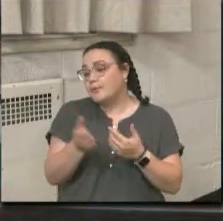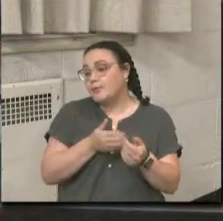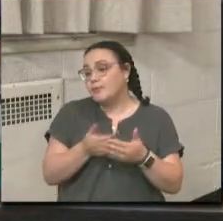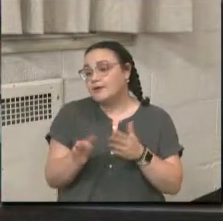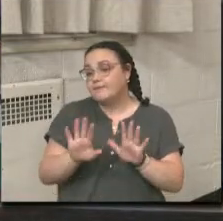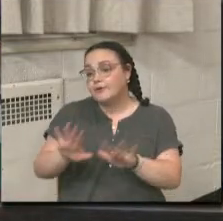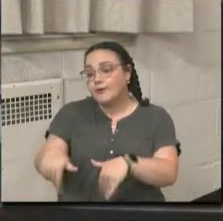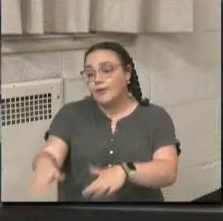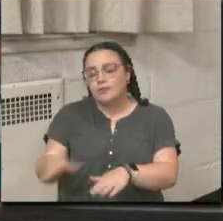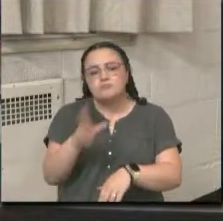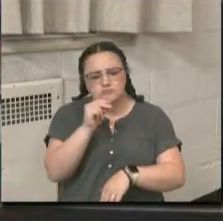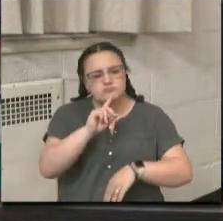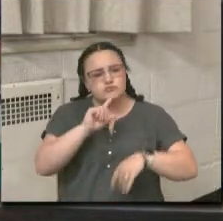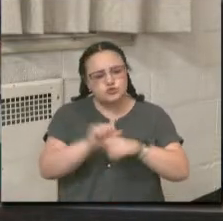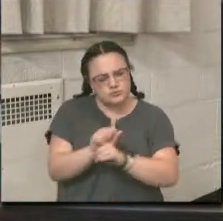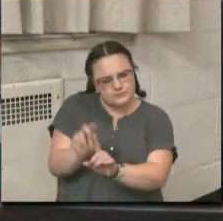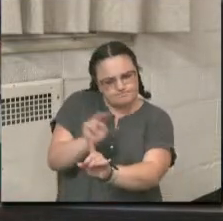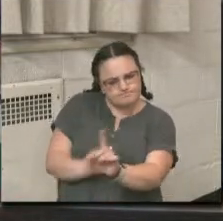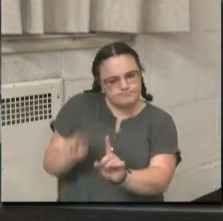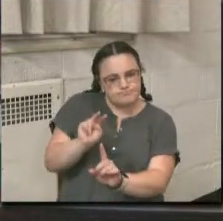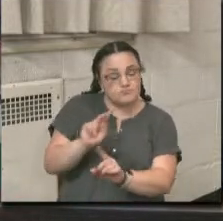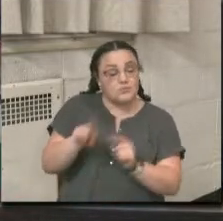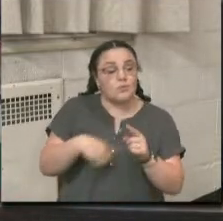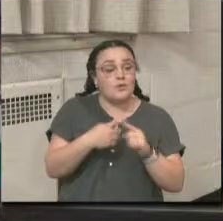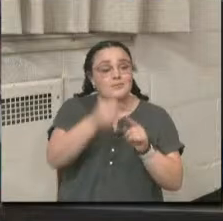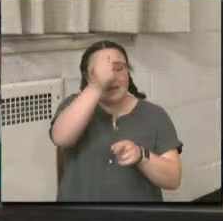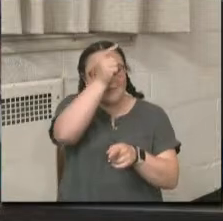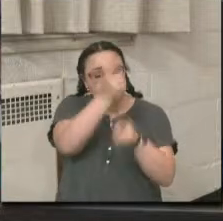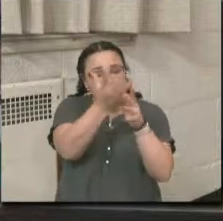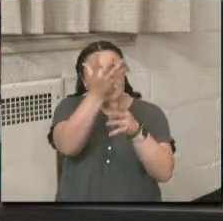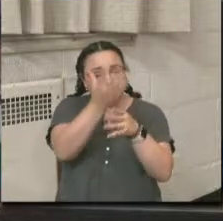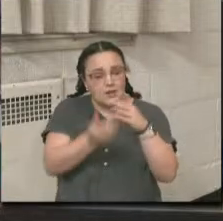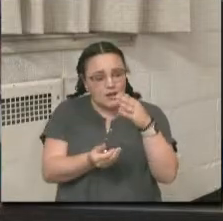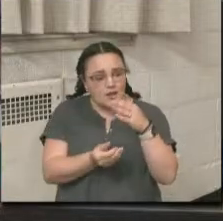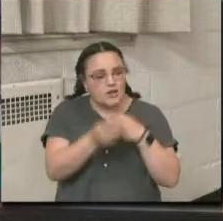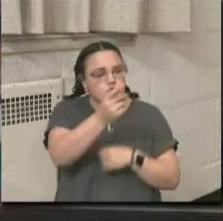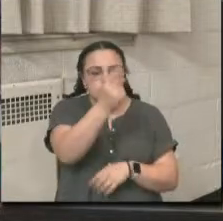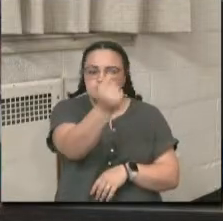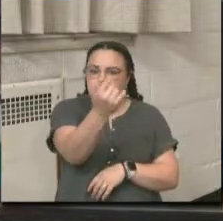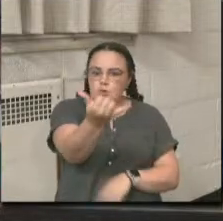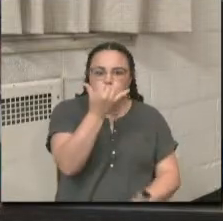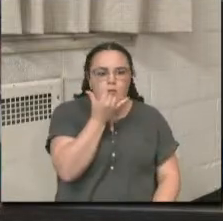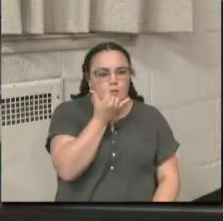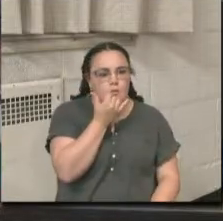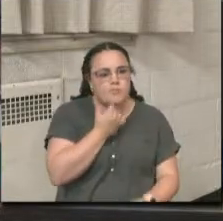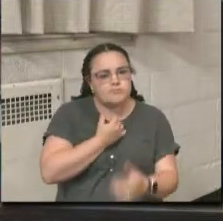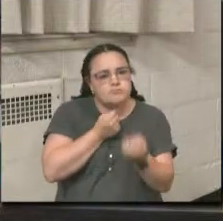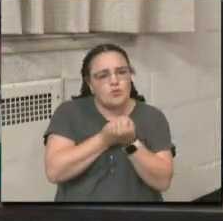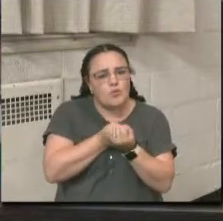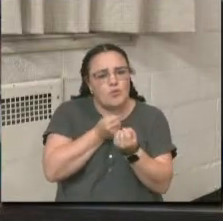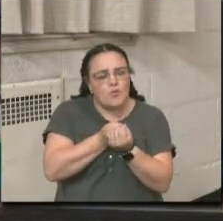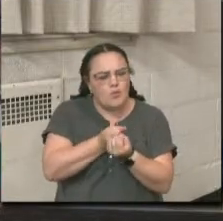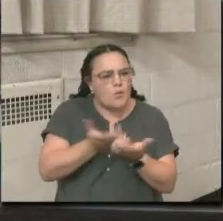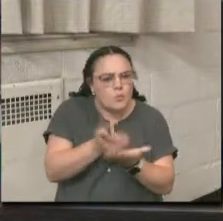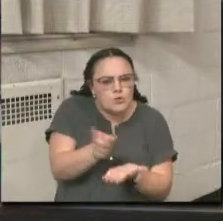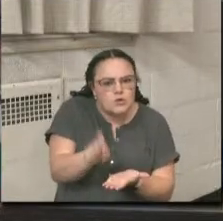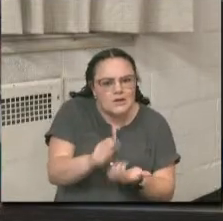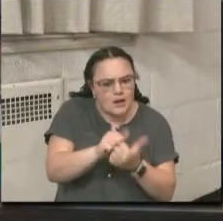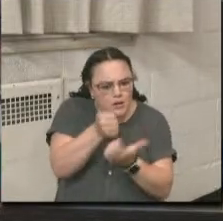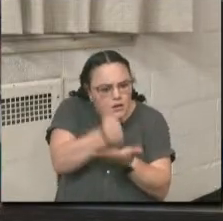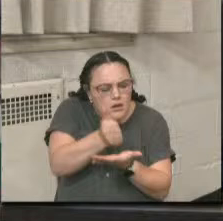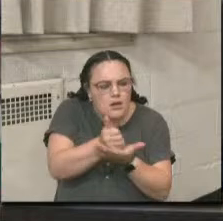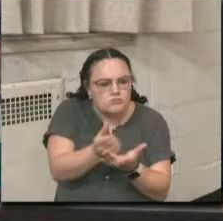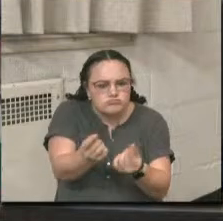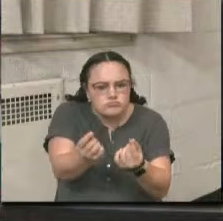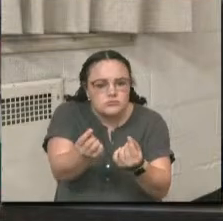my brother, you immediately called. You were immediately there in support to see what I needed. And not only that,